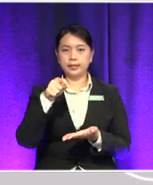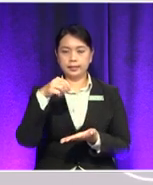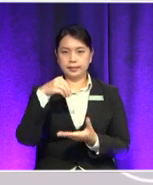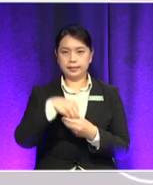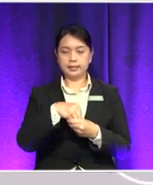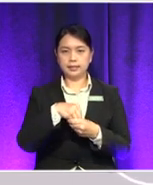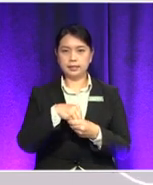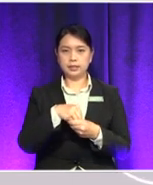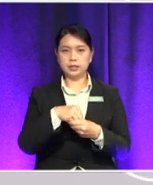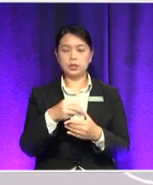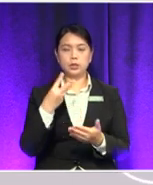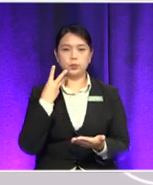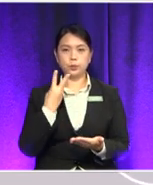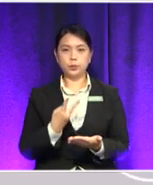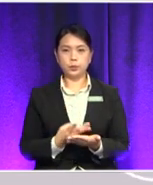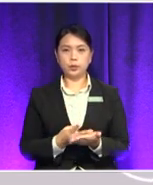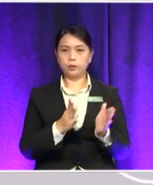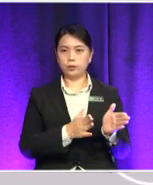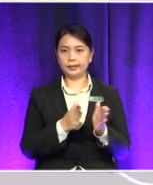and well-paragraph essay.